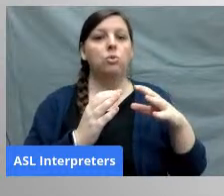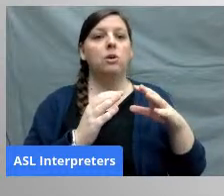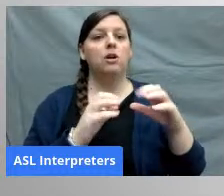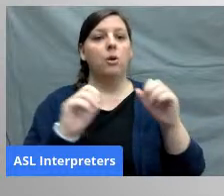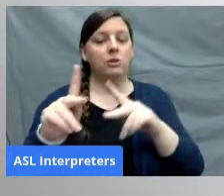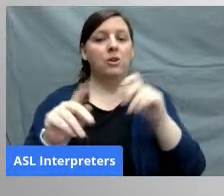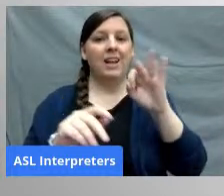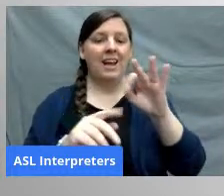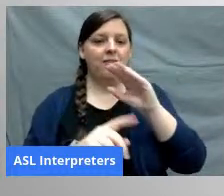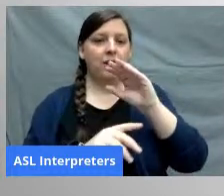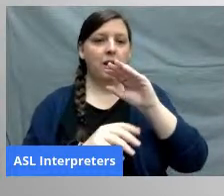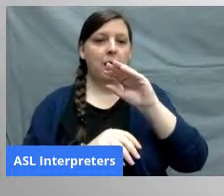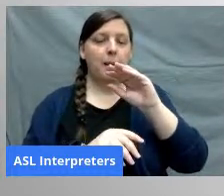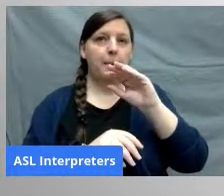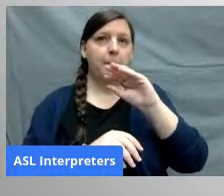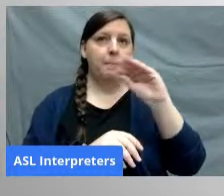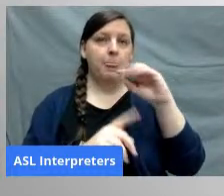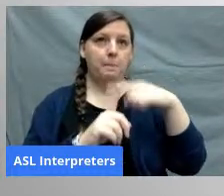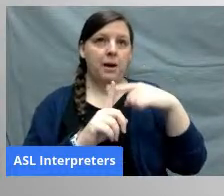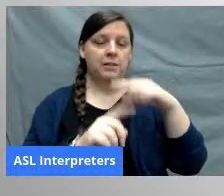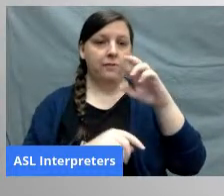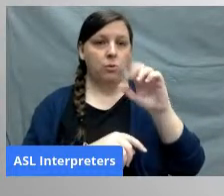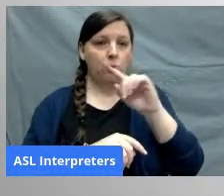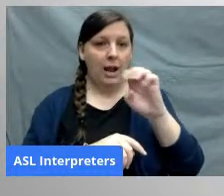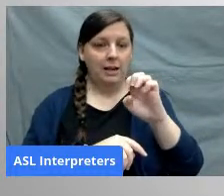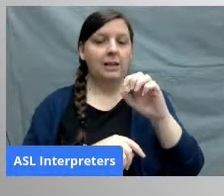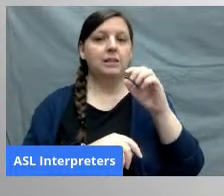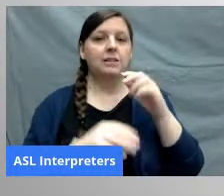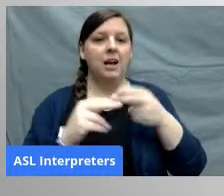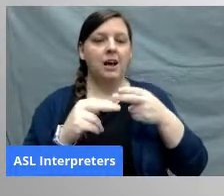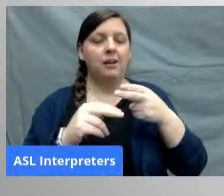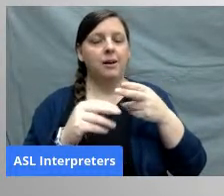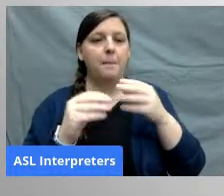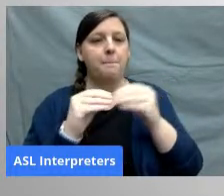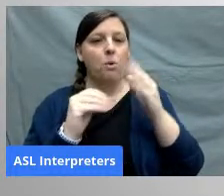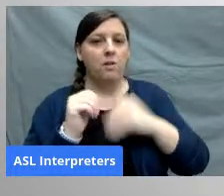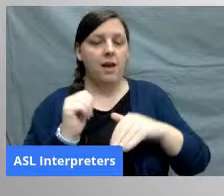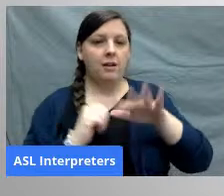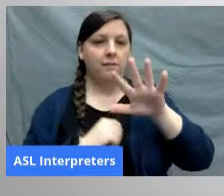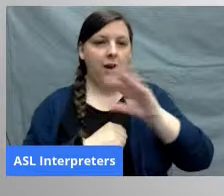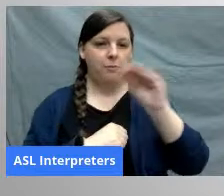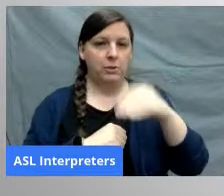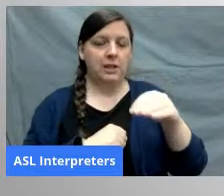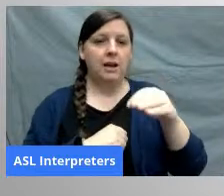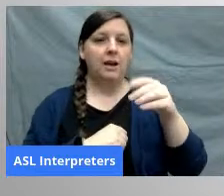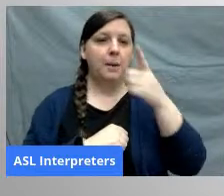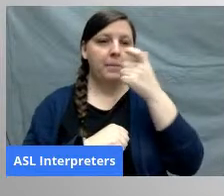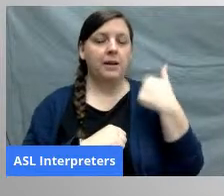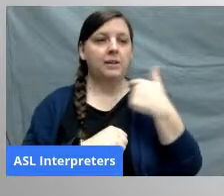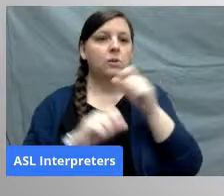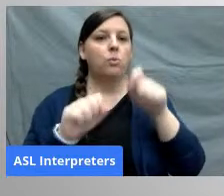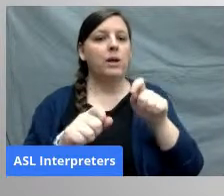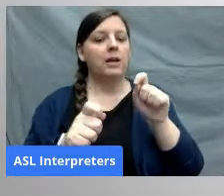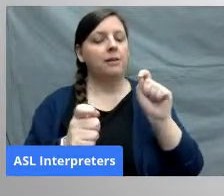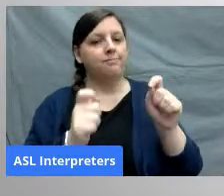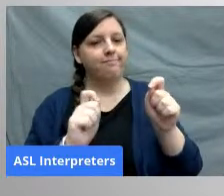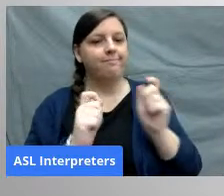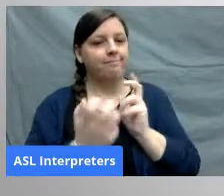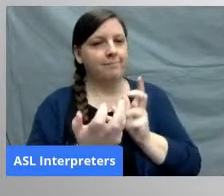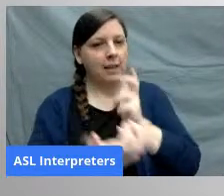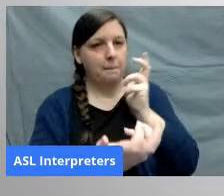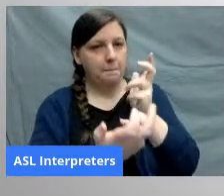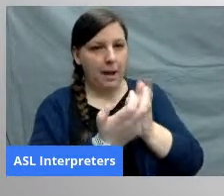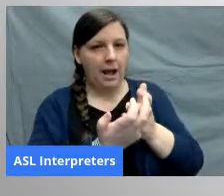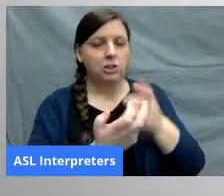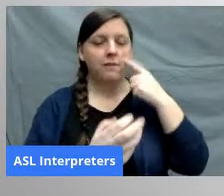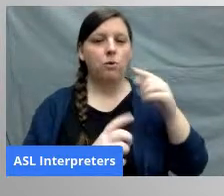than 5%, because we can implement mitigation efforts for our special needs classes that we can't mitigate in